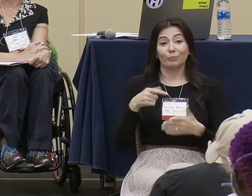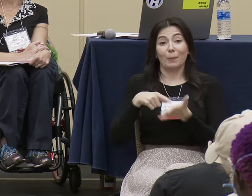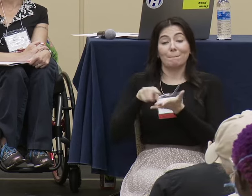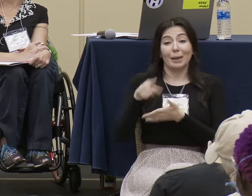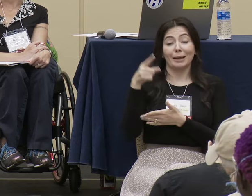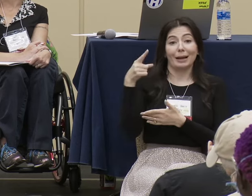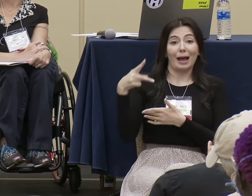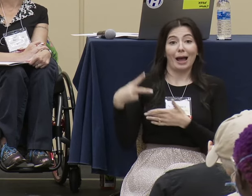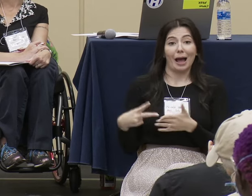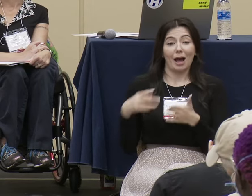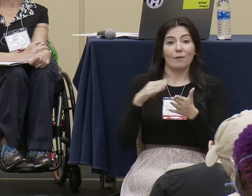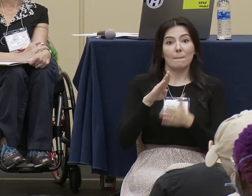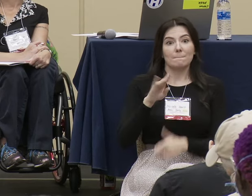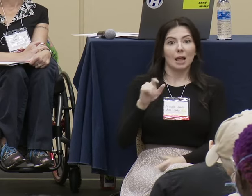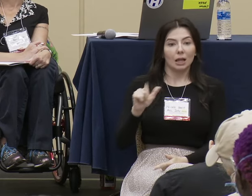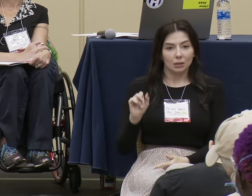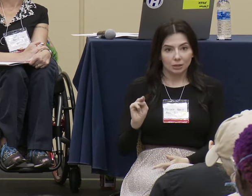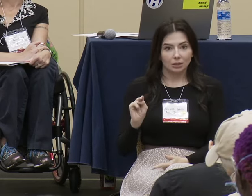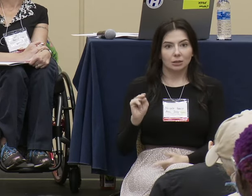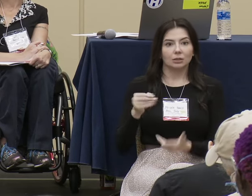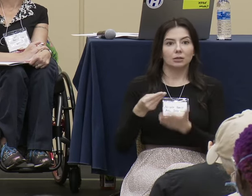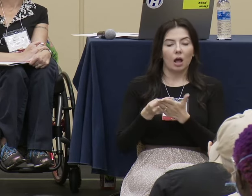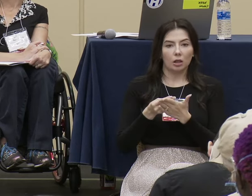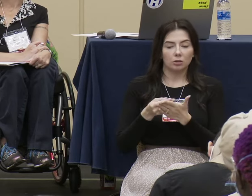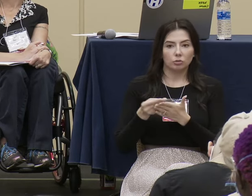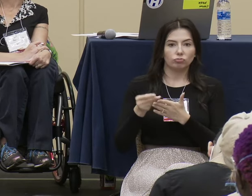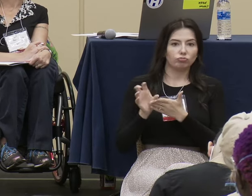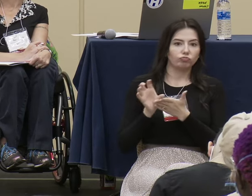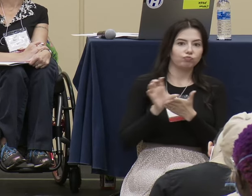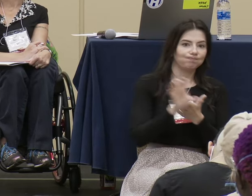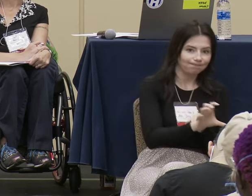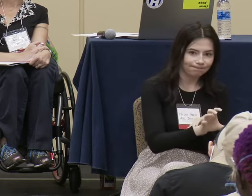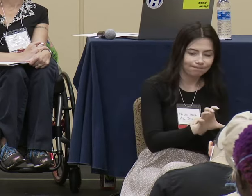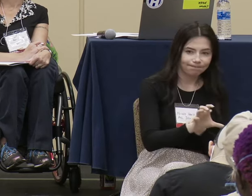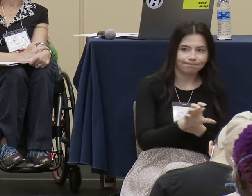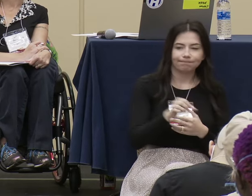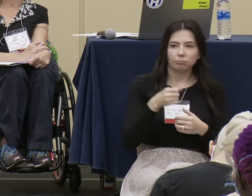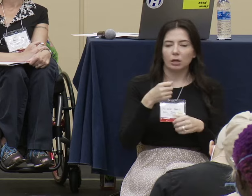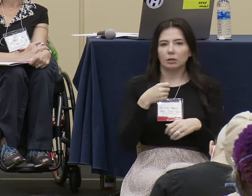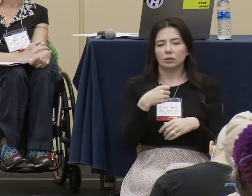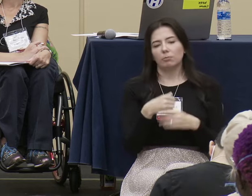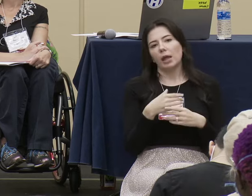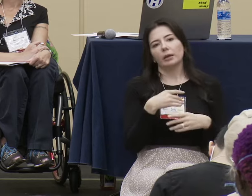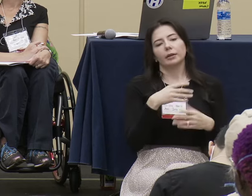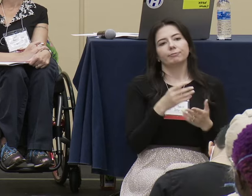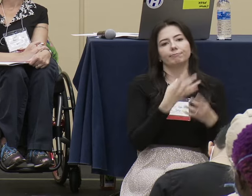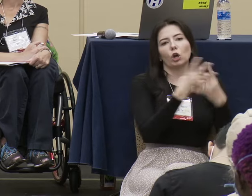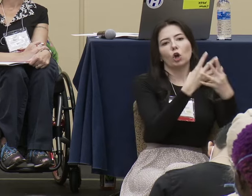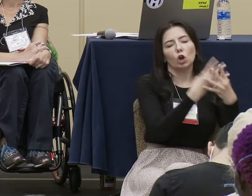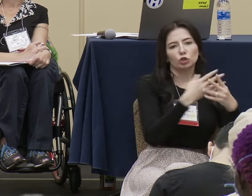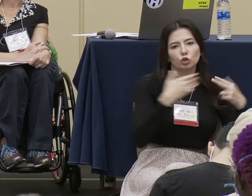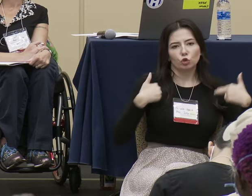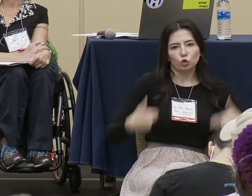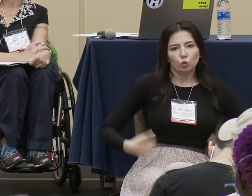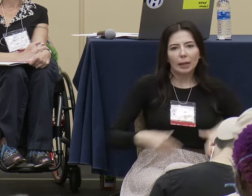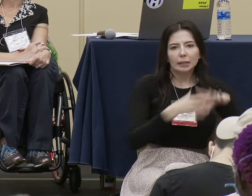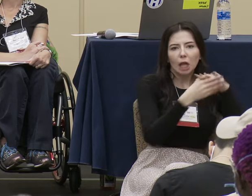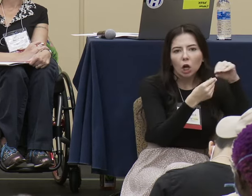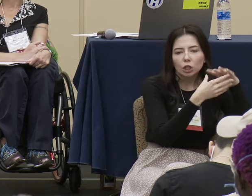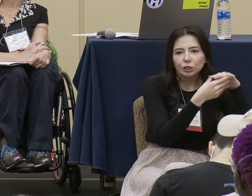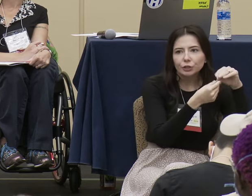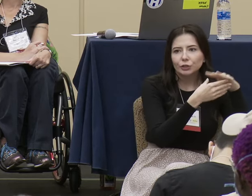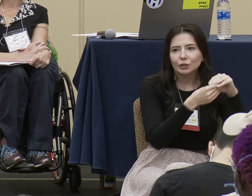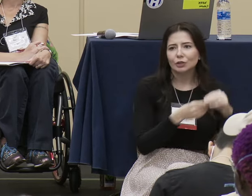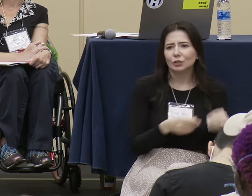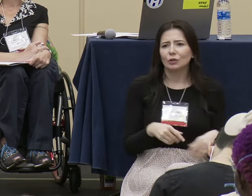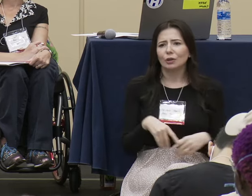using, you know, pretty common like carceral humanism narratives of like, you know, we need, the current